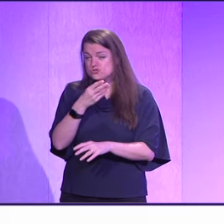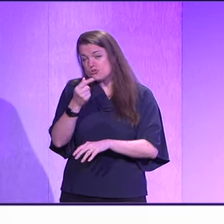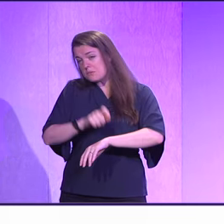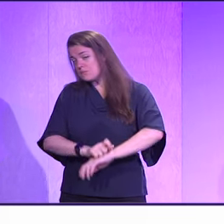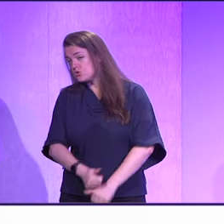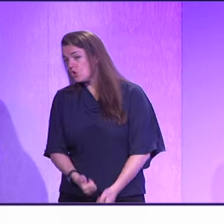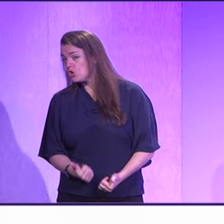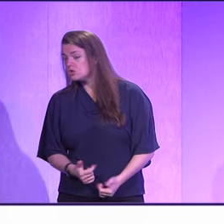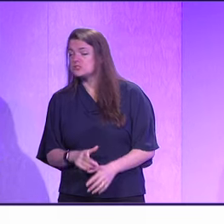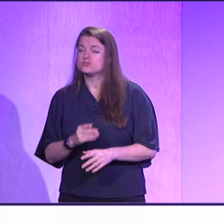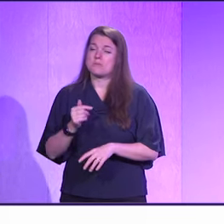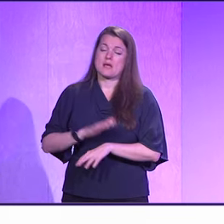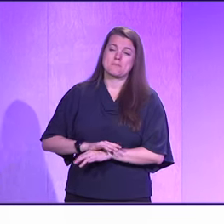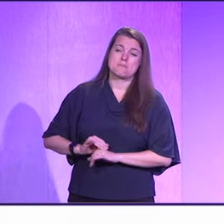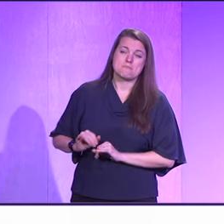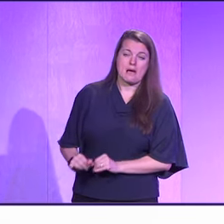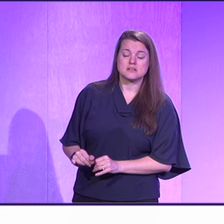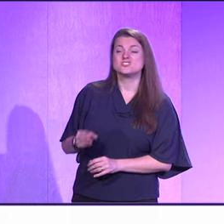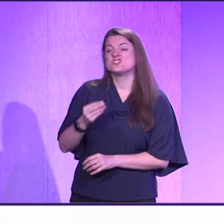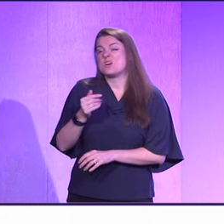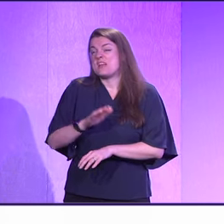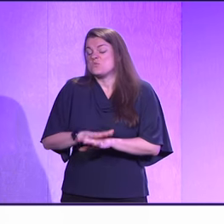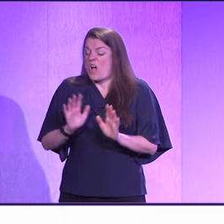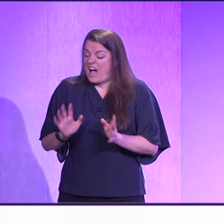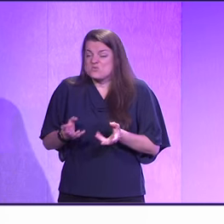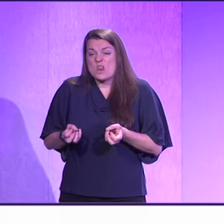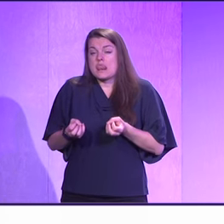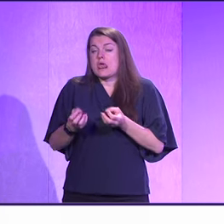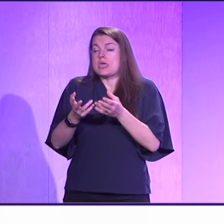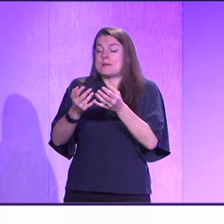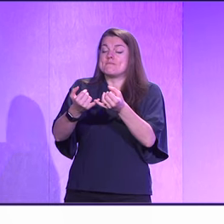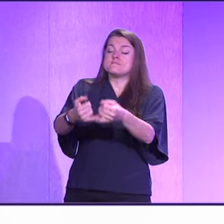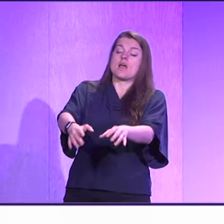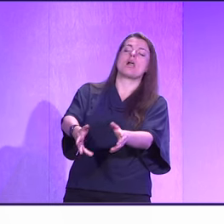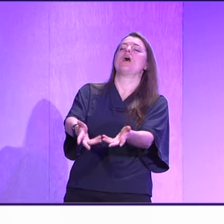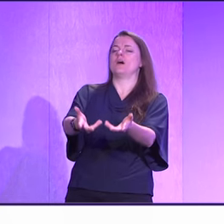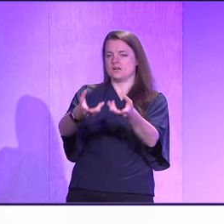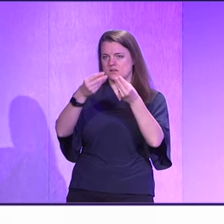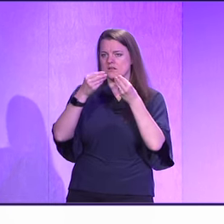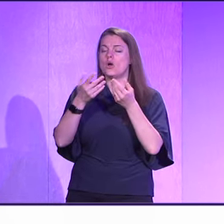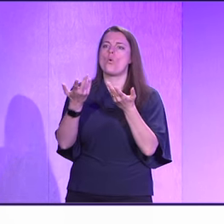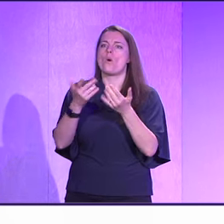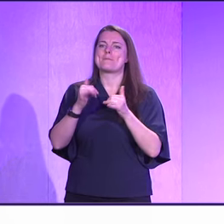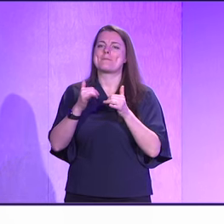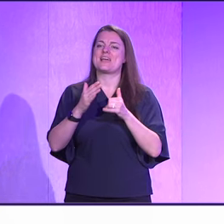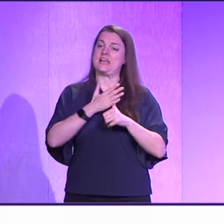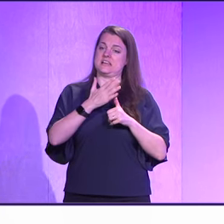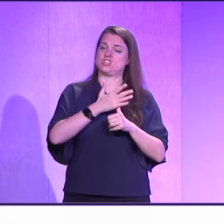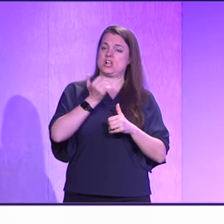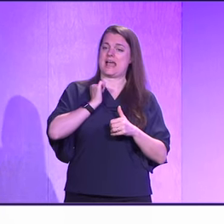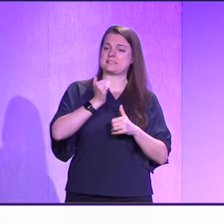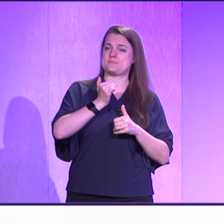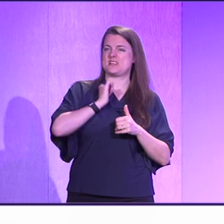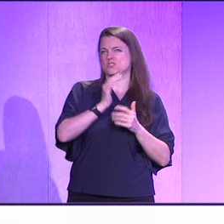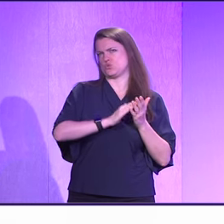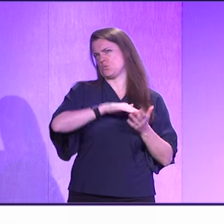Sometimes that's good. Sometimes that's bad. Sometimes projects have to fail. Sometimes projects come in with initial estimates that are way too high, and people